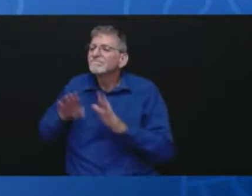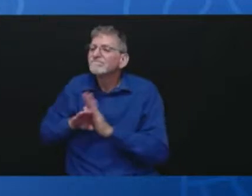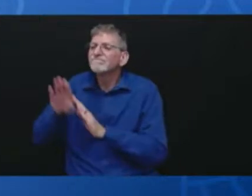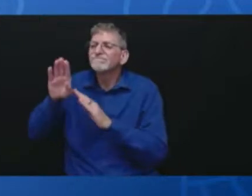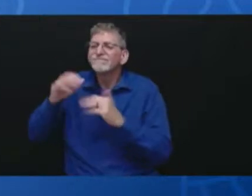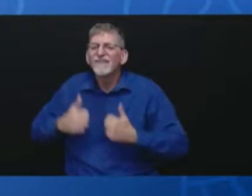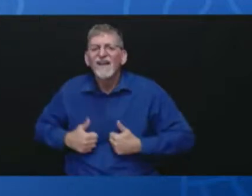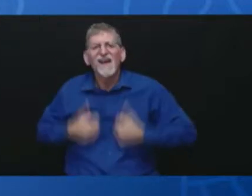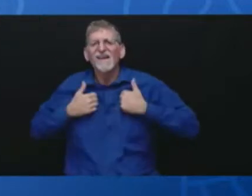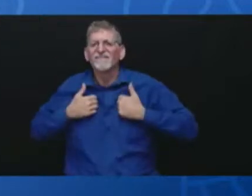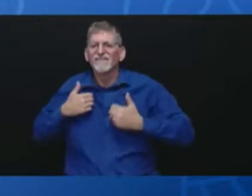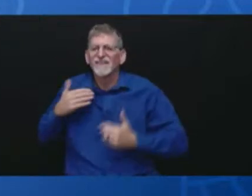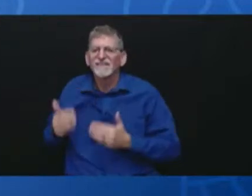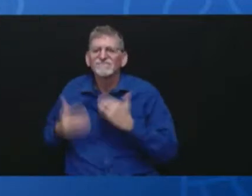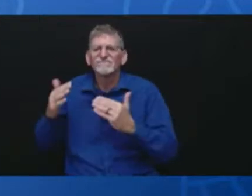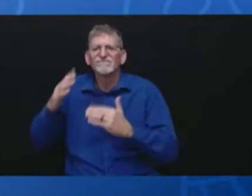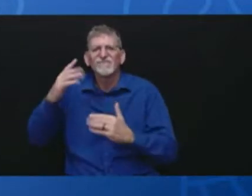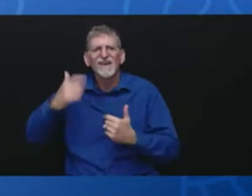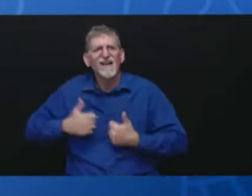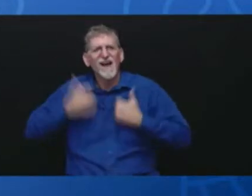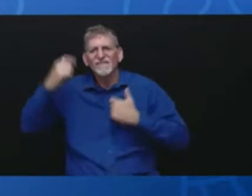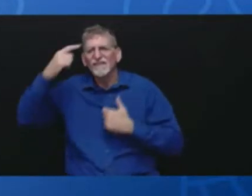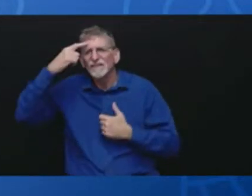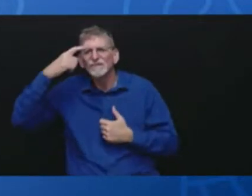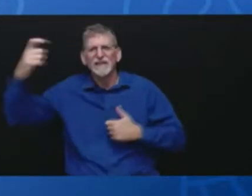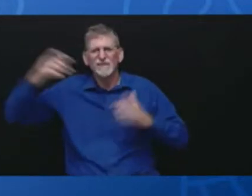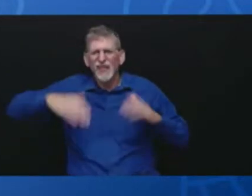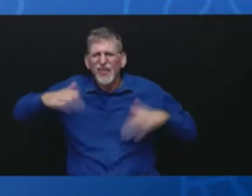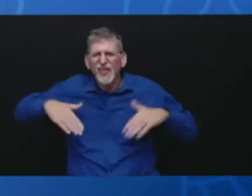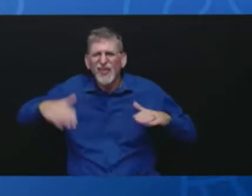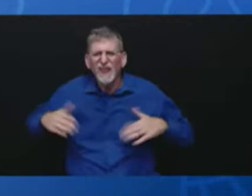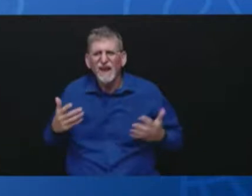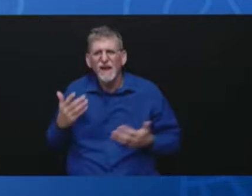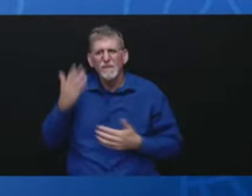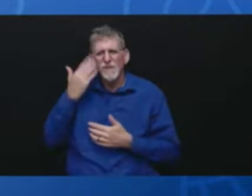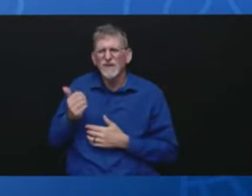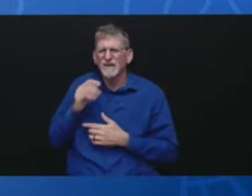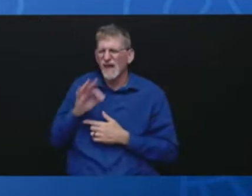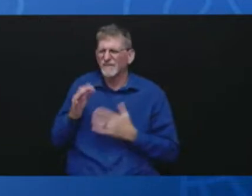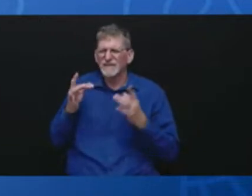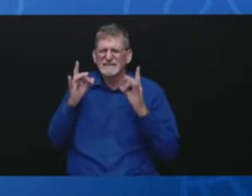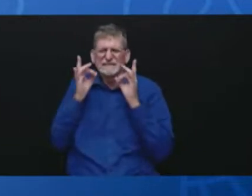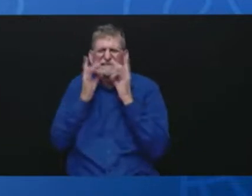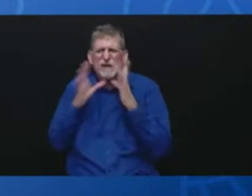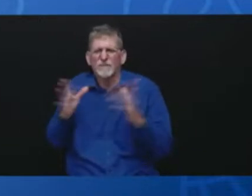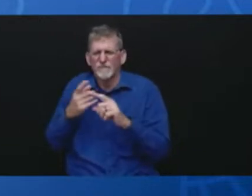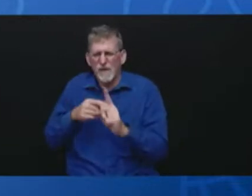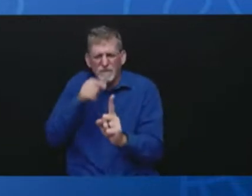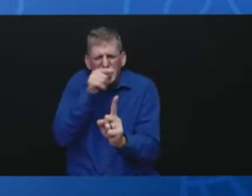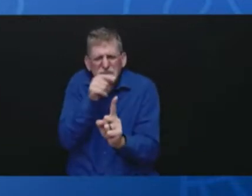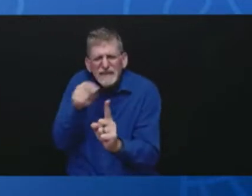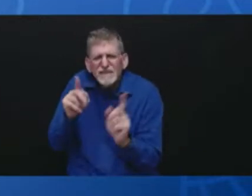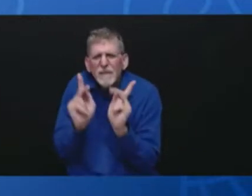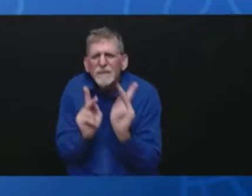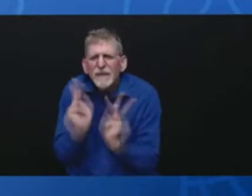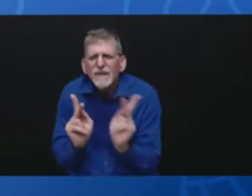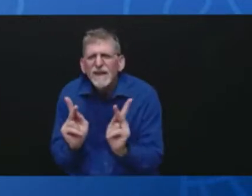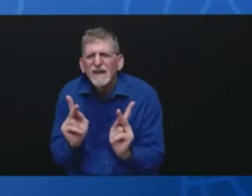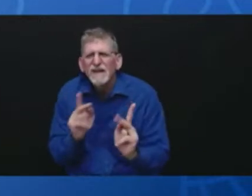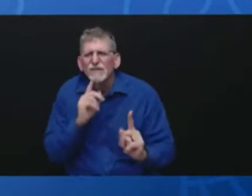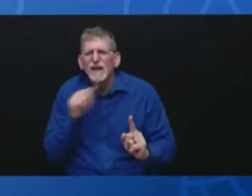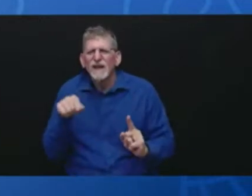because of the barbarity of certain people who think that murder is the only way to move through life. Is it a war crime? And I will